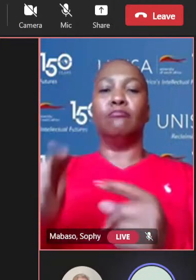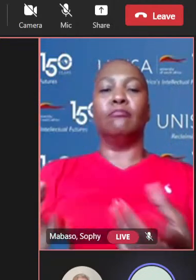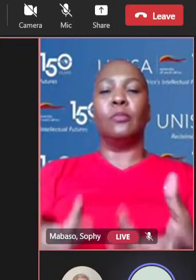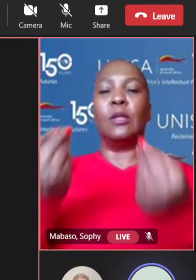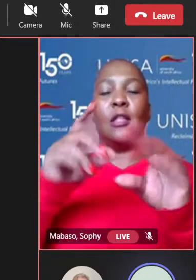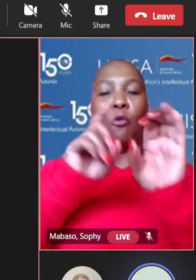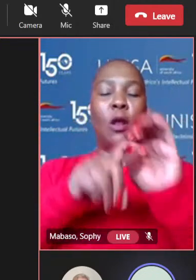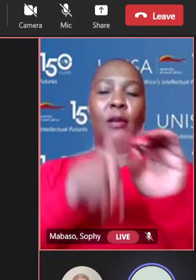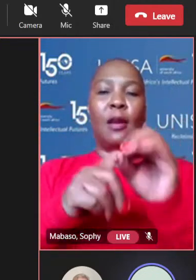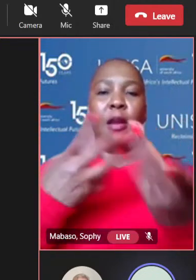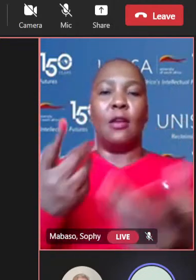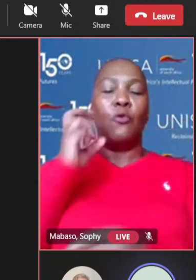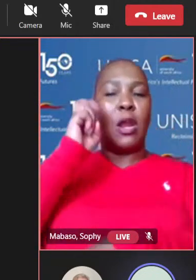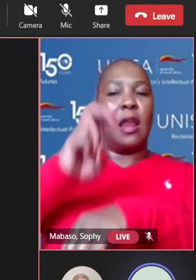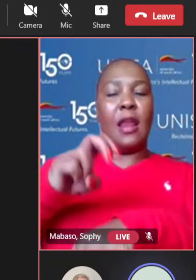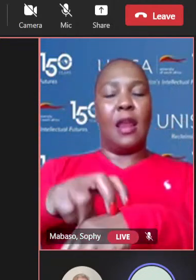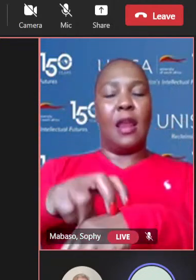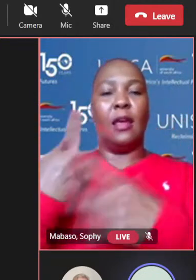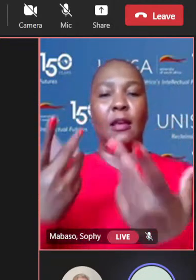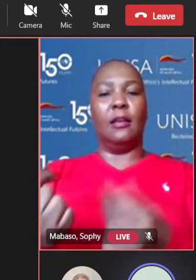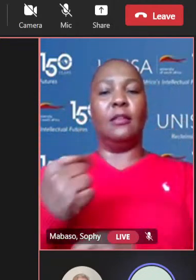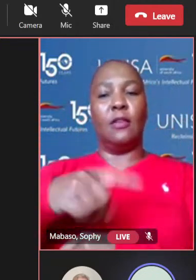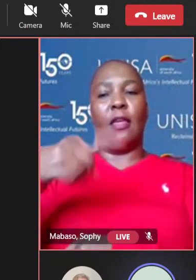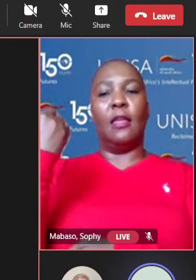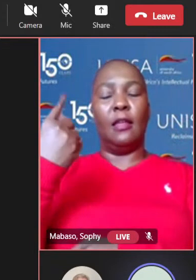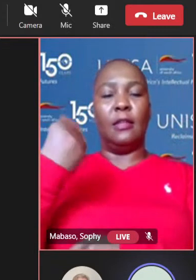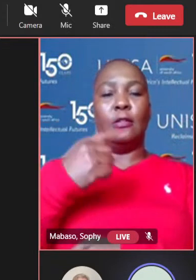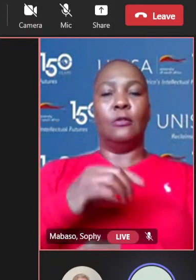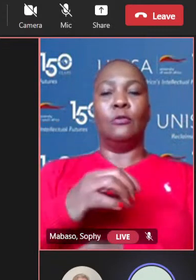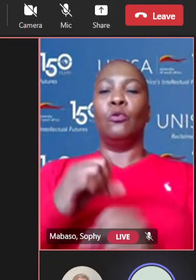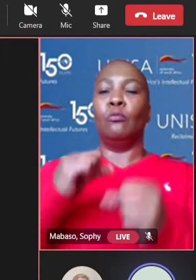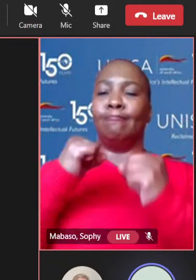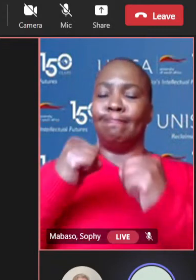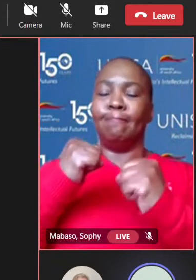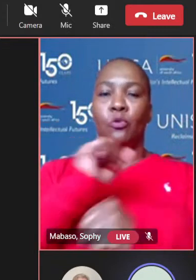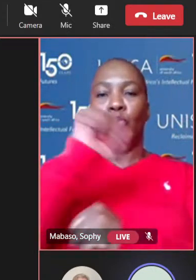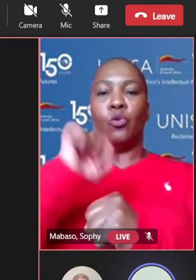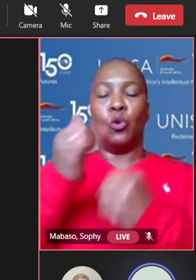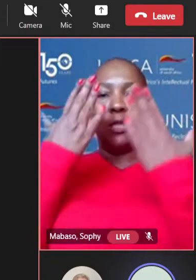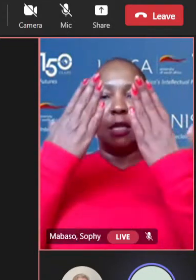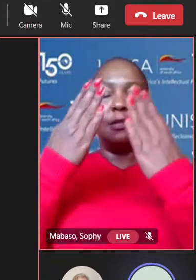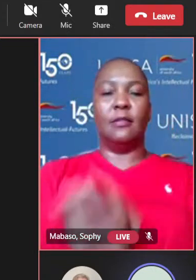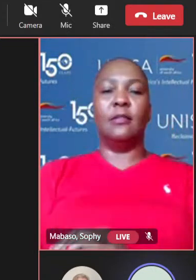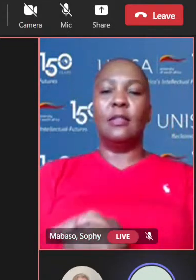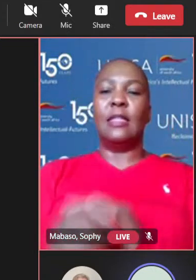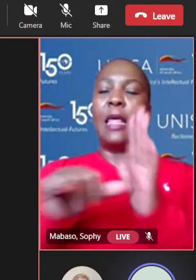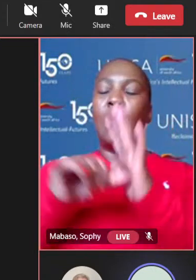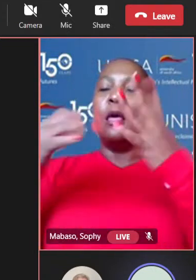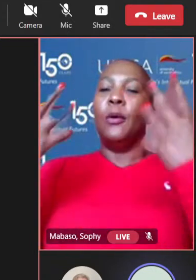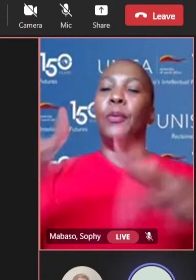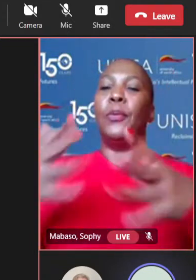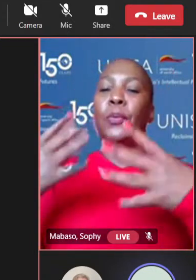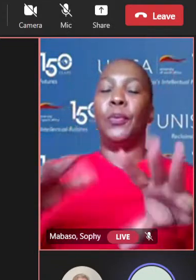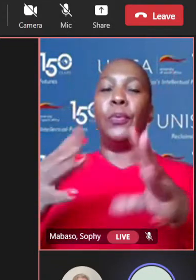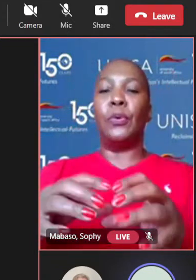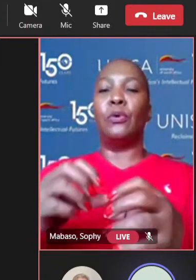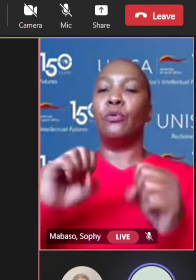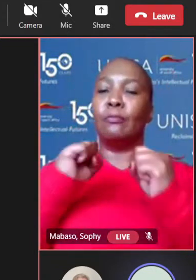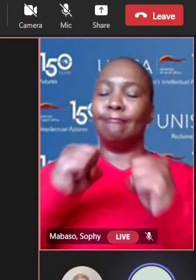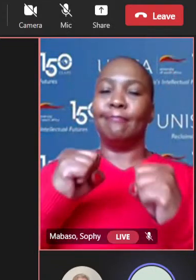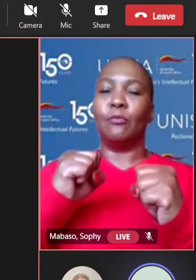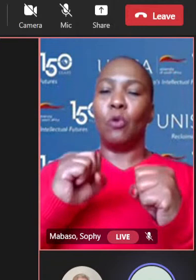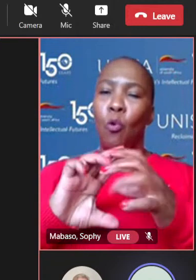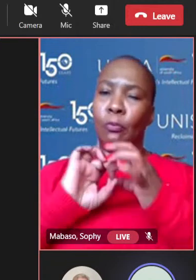qualification. You need first thing to commit to your studies. That is very important. So you need to commit to your studies, commit to